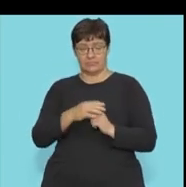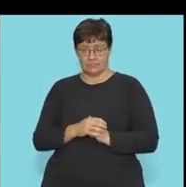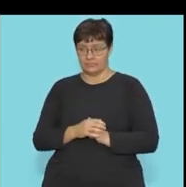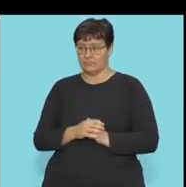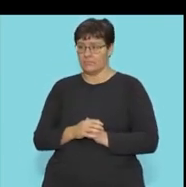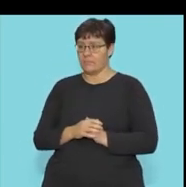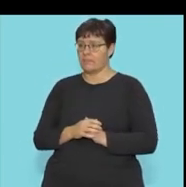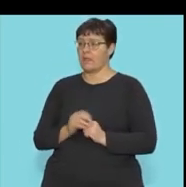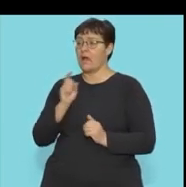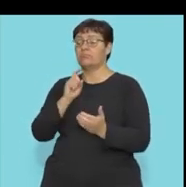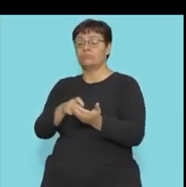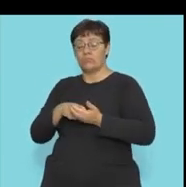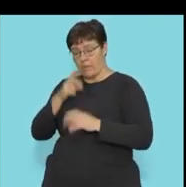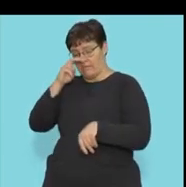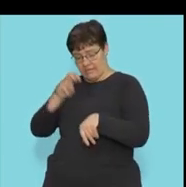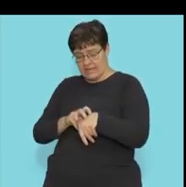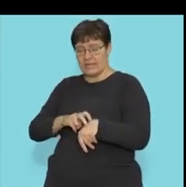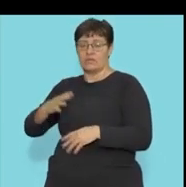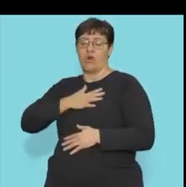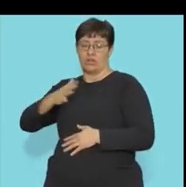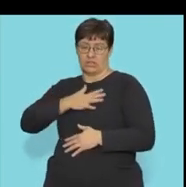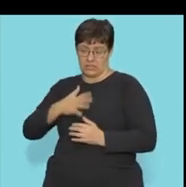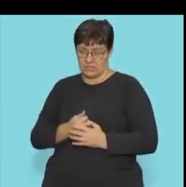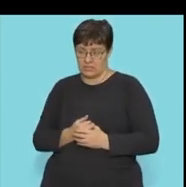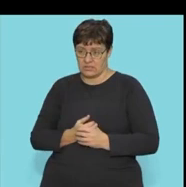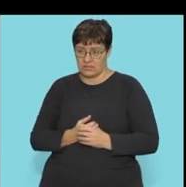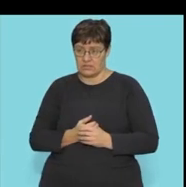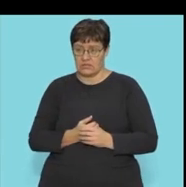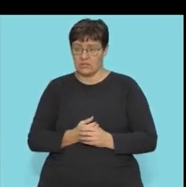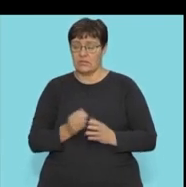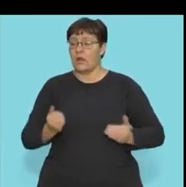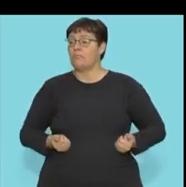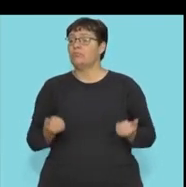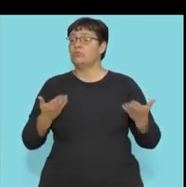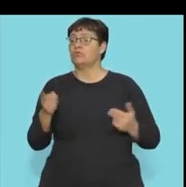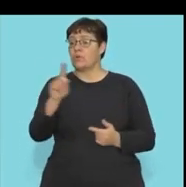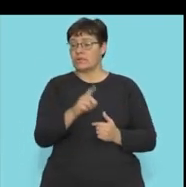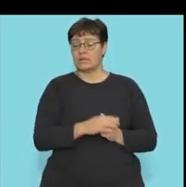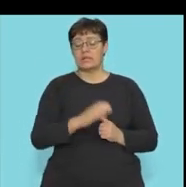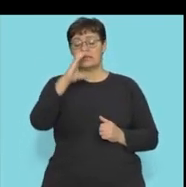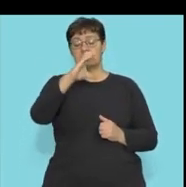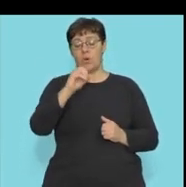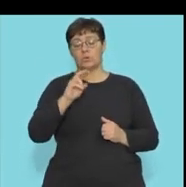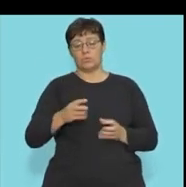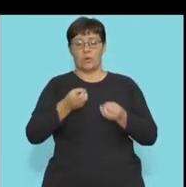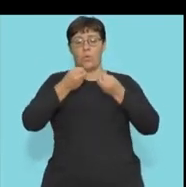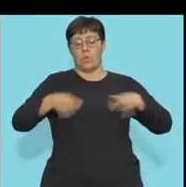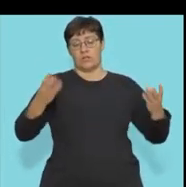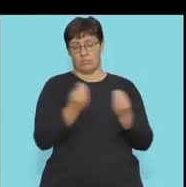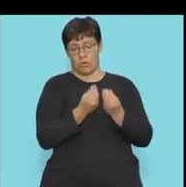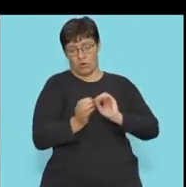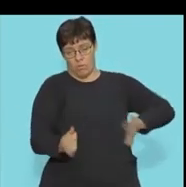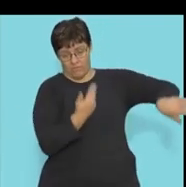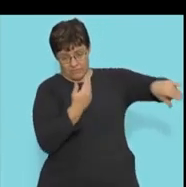we're seeing that it requires oxygen, and we also know that it produces carbon dioxide as a waste